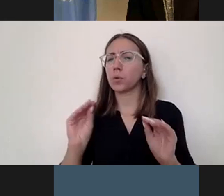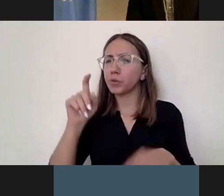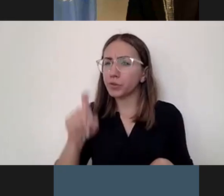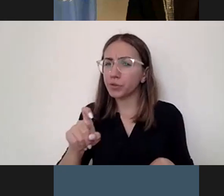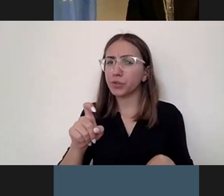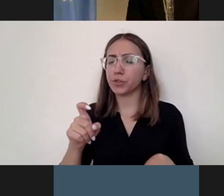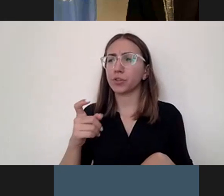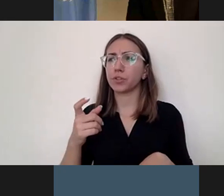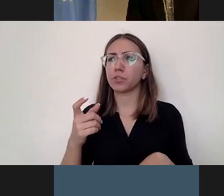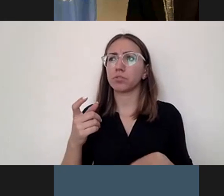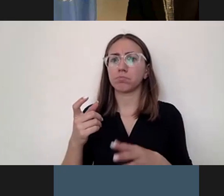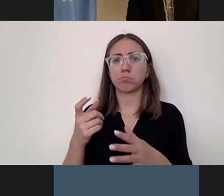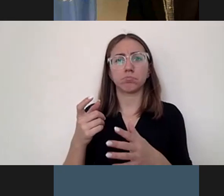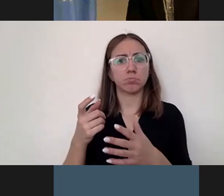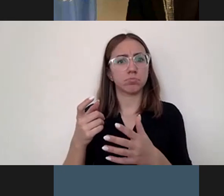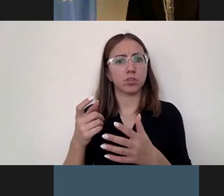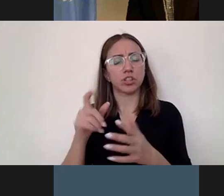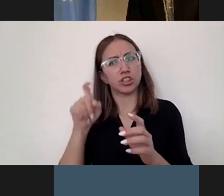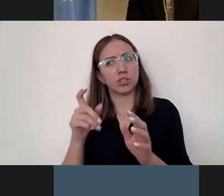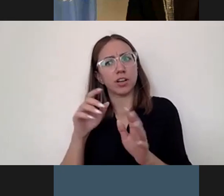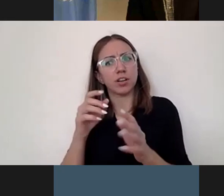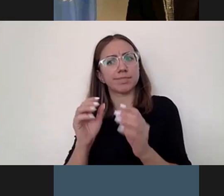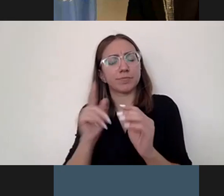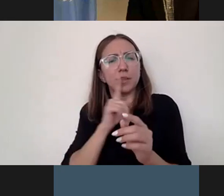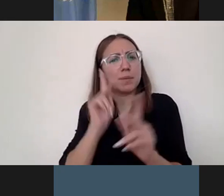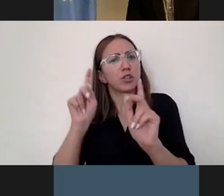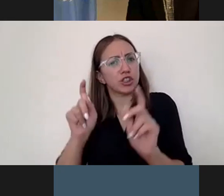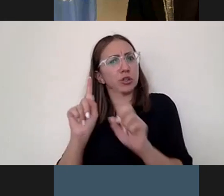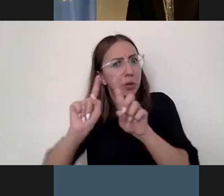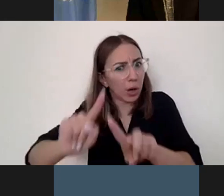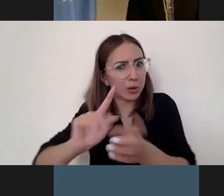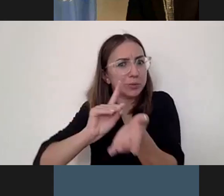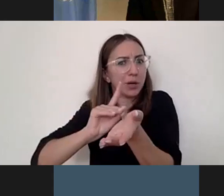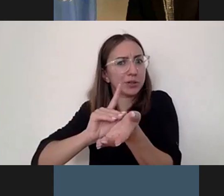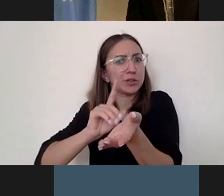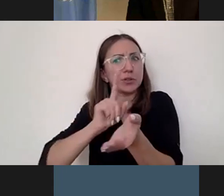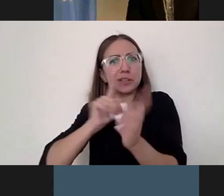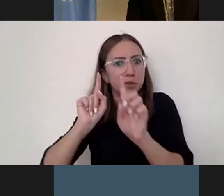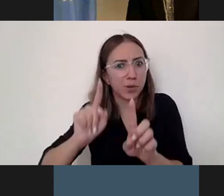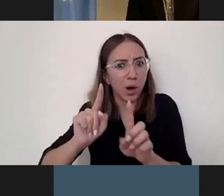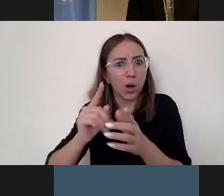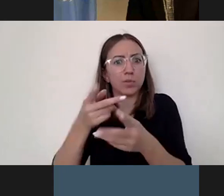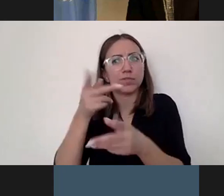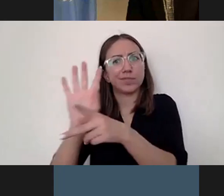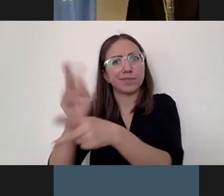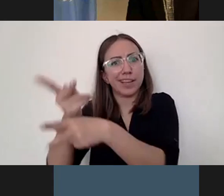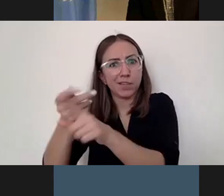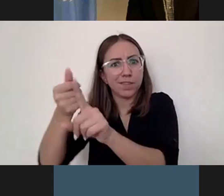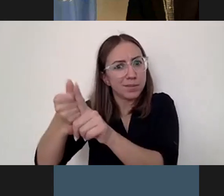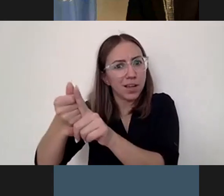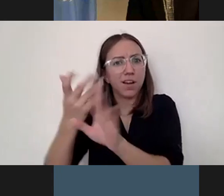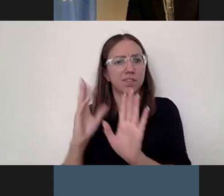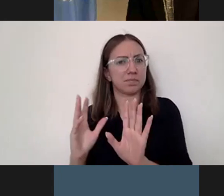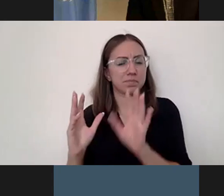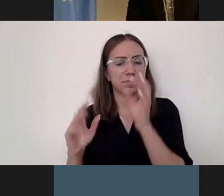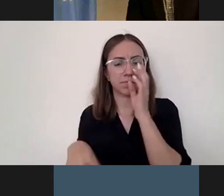without needed care at this point. I think that's the main thing for anybody, because that's key. That was, you know, that quarter deaths that were non-COVID related was